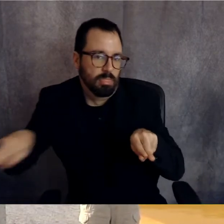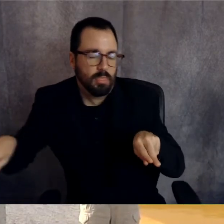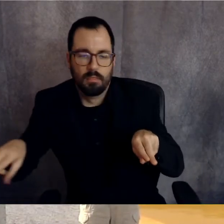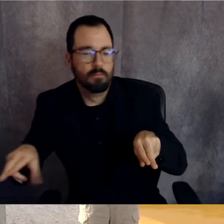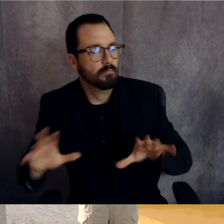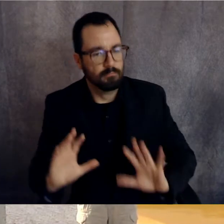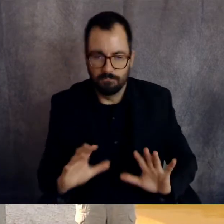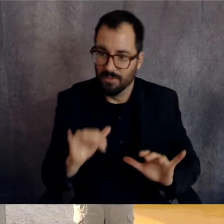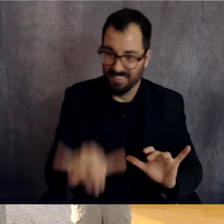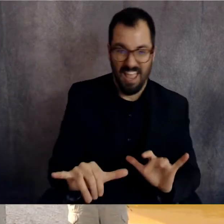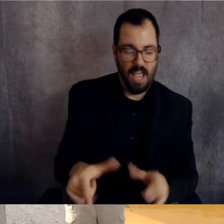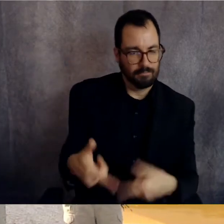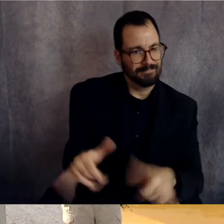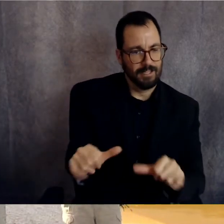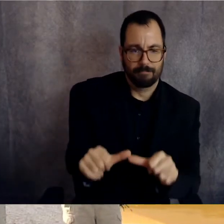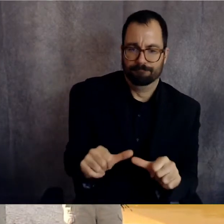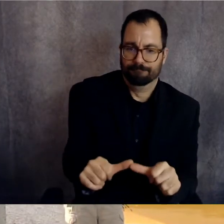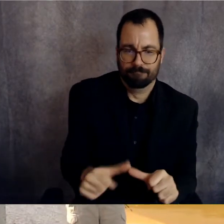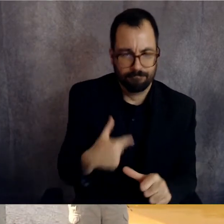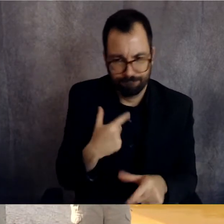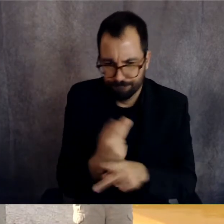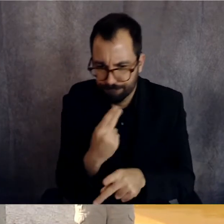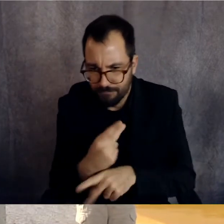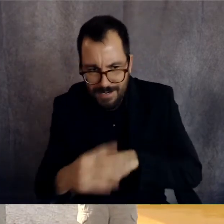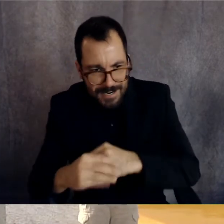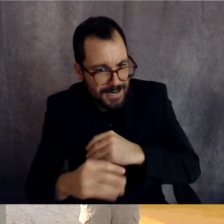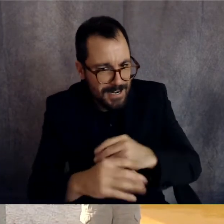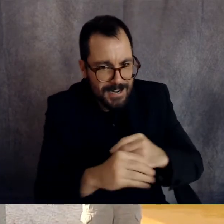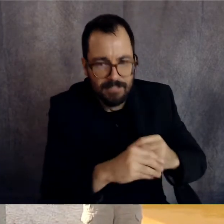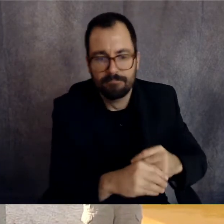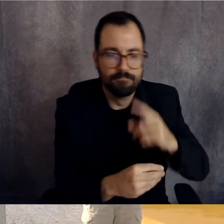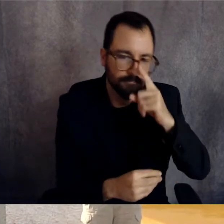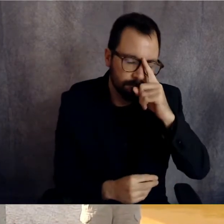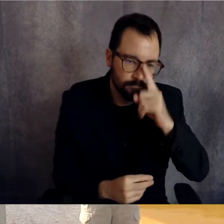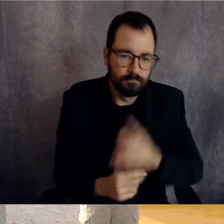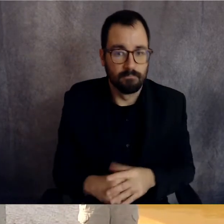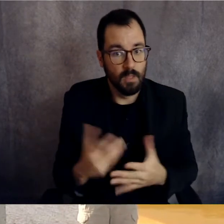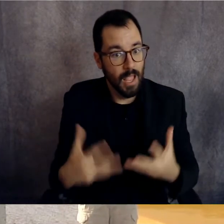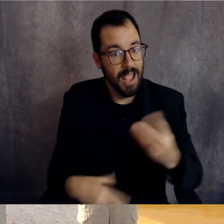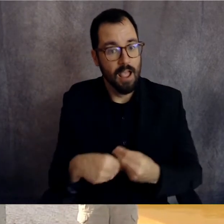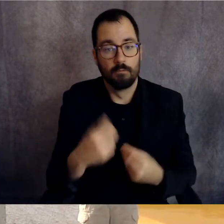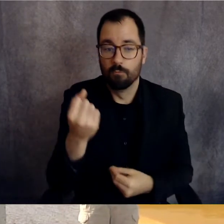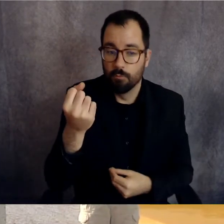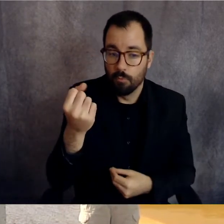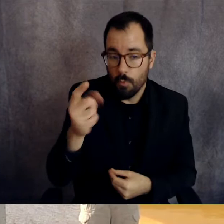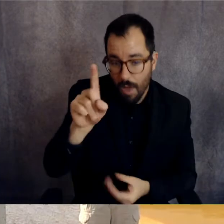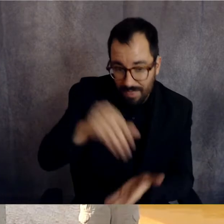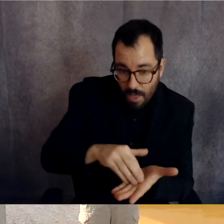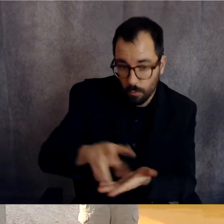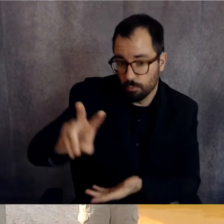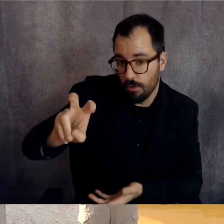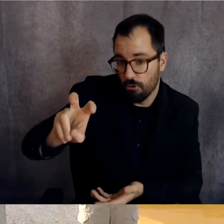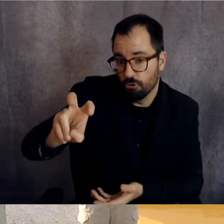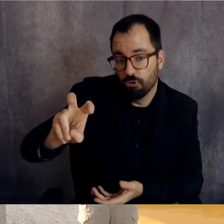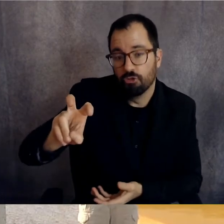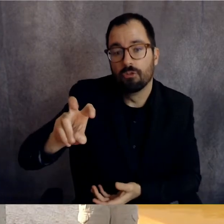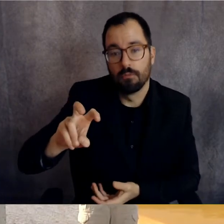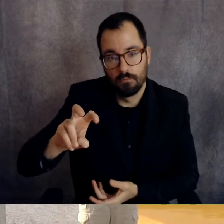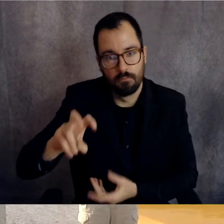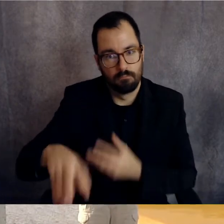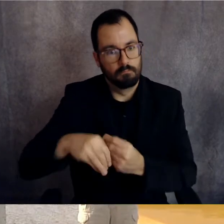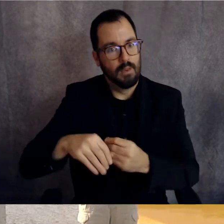work continues. Right now, we have about capacity for about 1,200 individuals throughout the city of